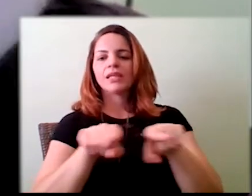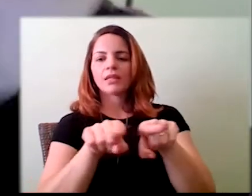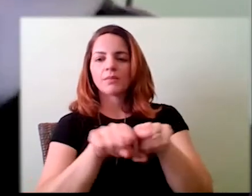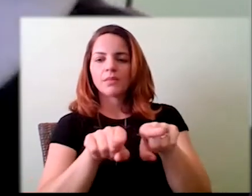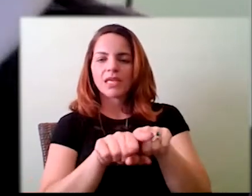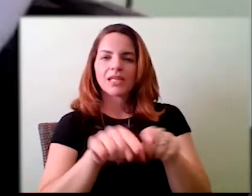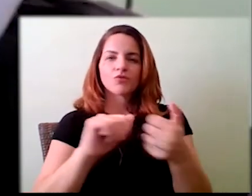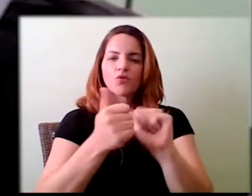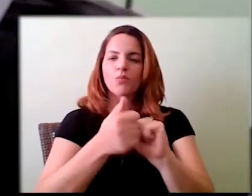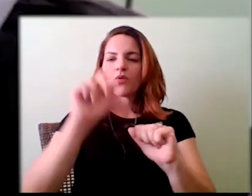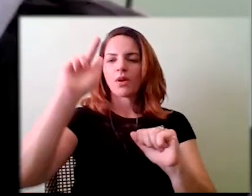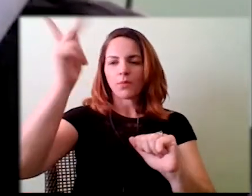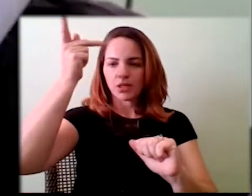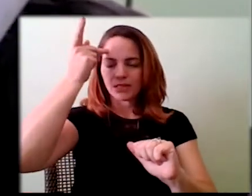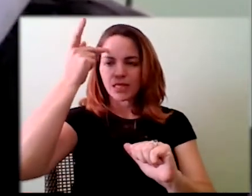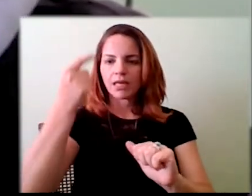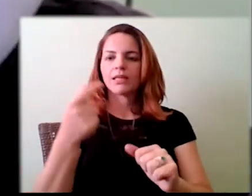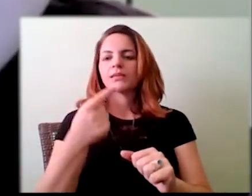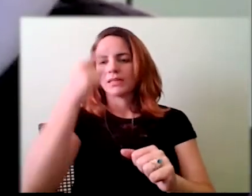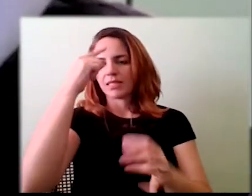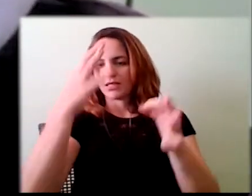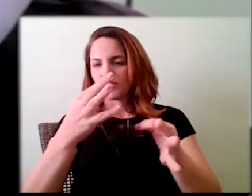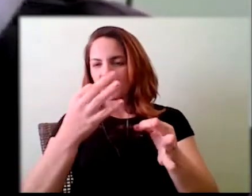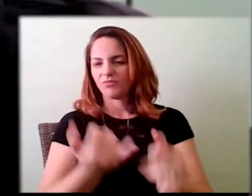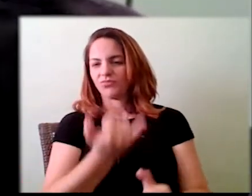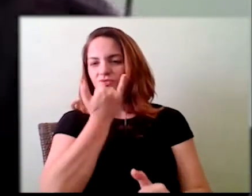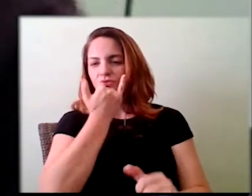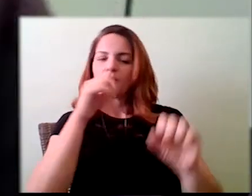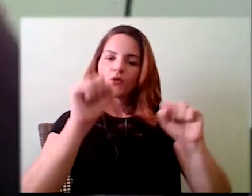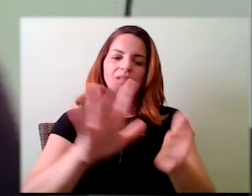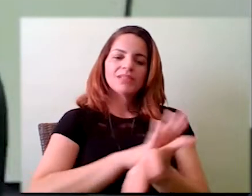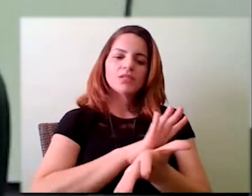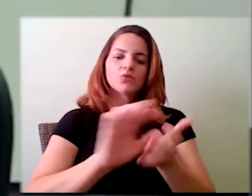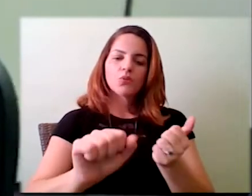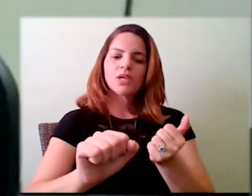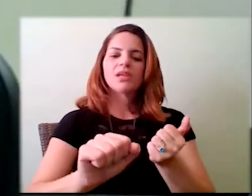Again, that's Boom and Bust by A.W. Maldonado.